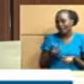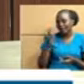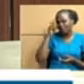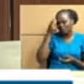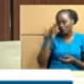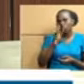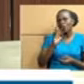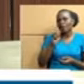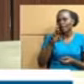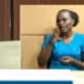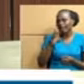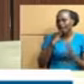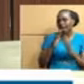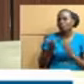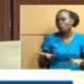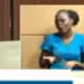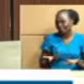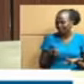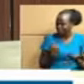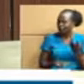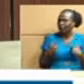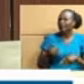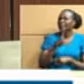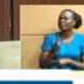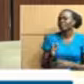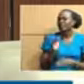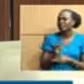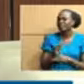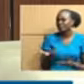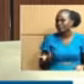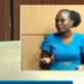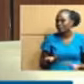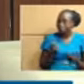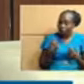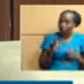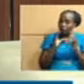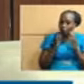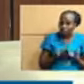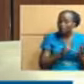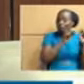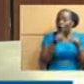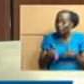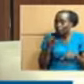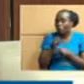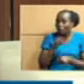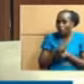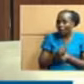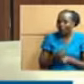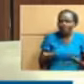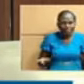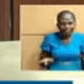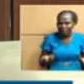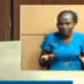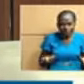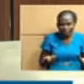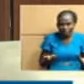warehouses? Where are their silos? Is what we are asking about. Because for the communities to come and do that community work, I think is in our